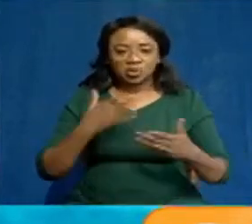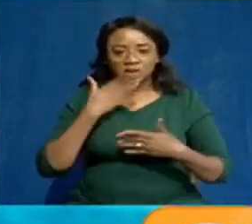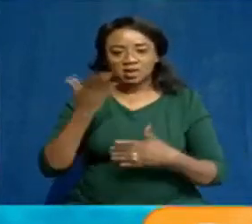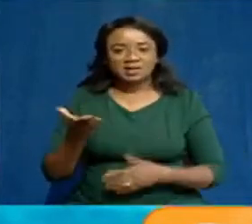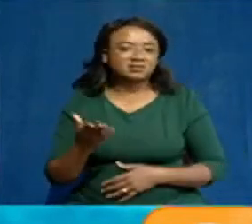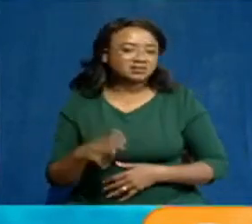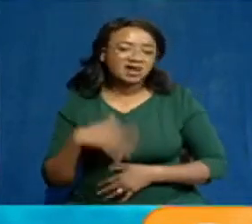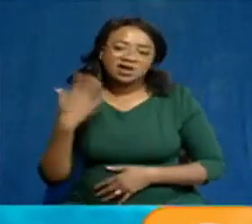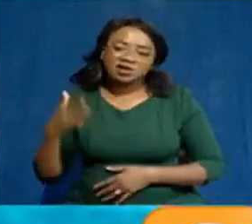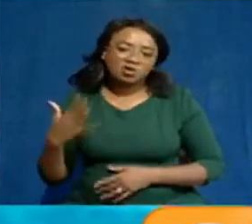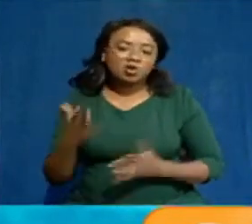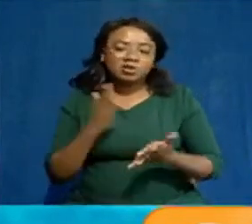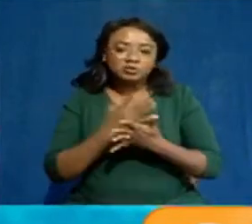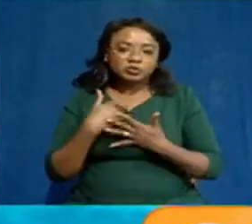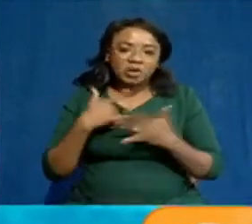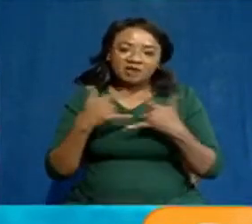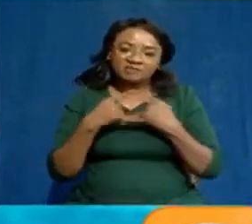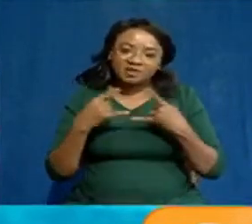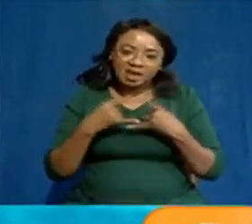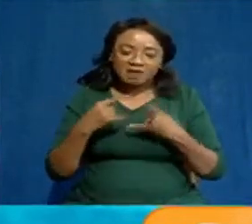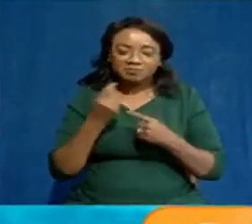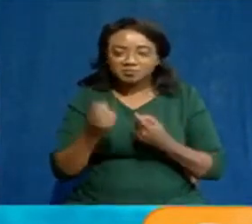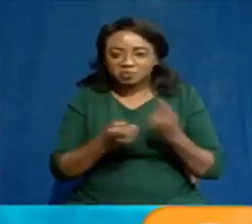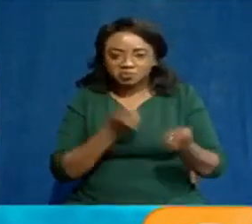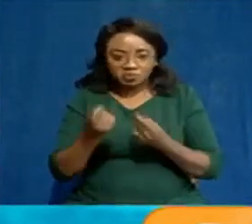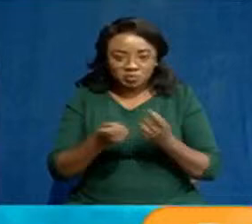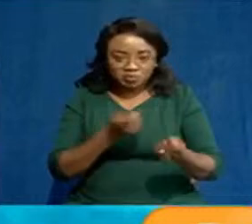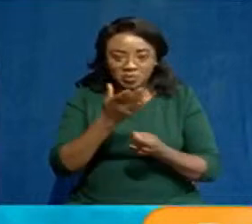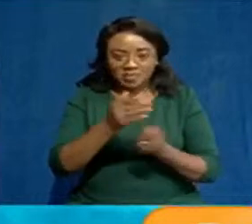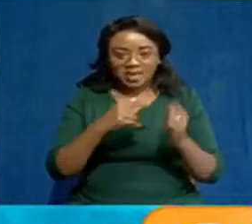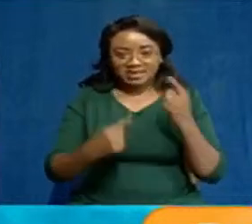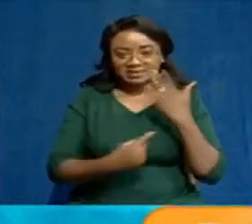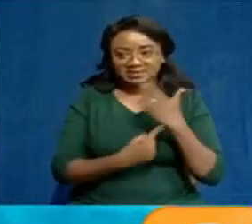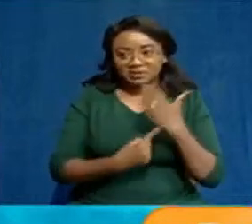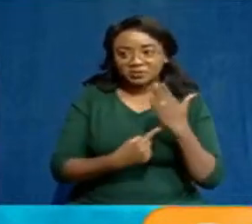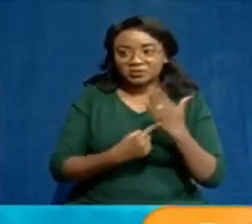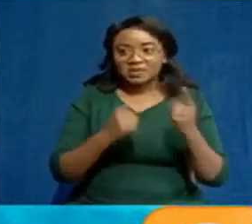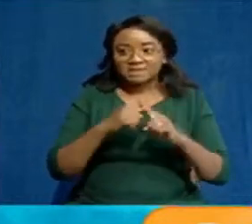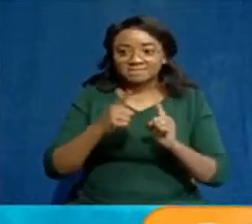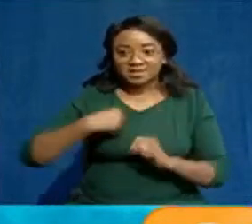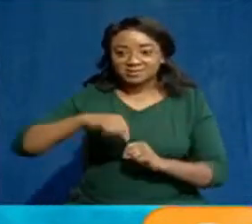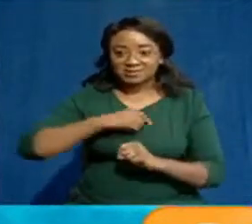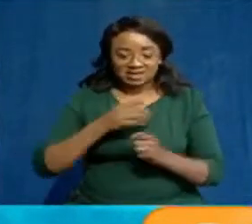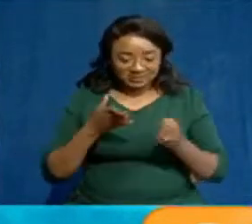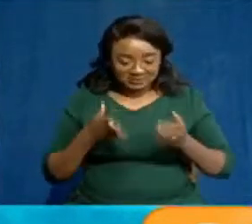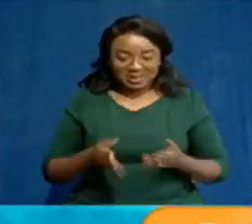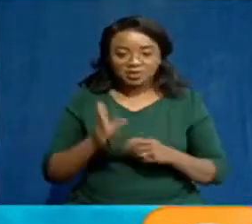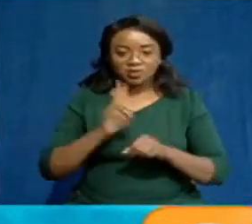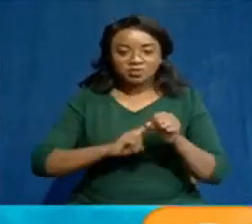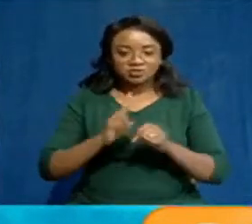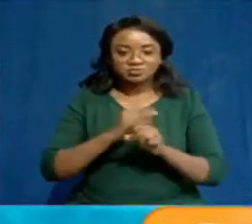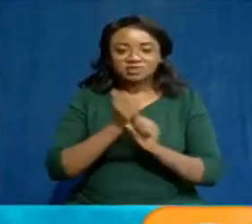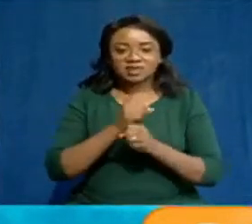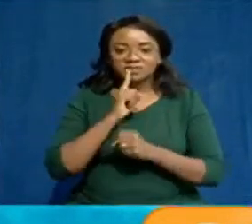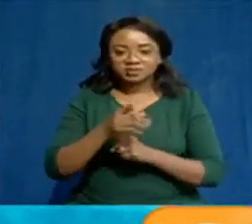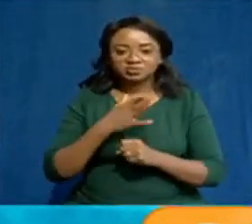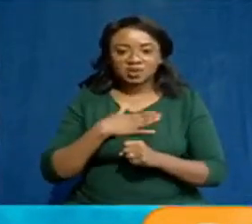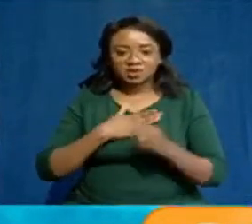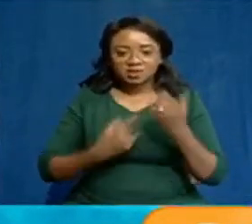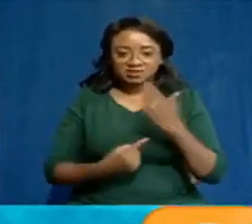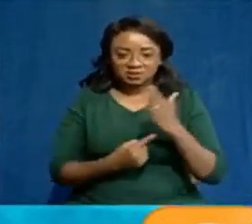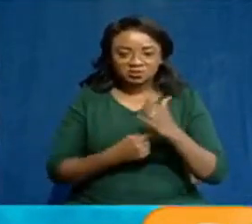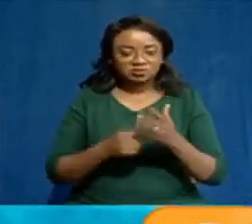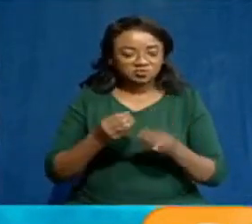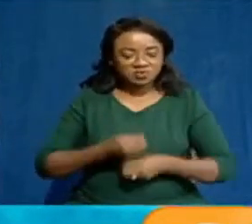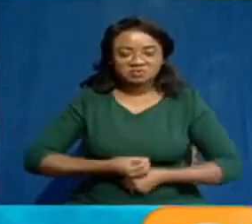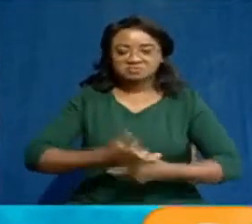we are improving, but with the current technology, we make sure that we relay our incident as